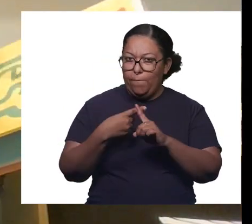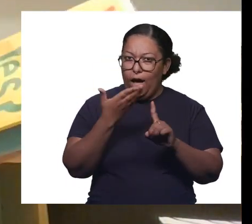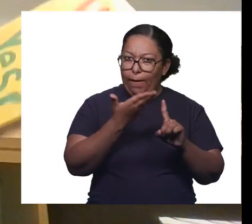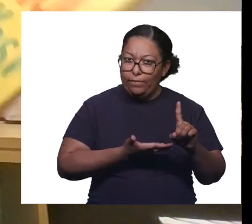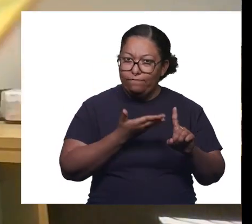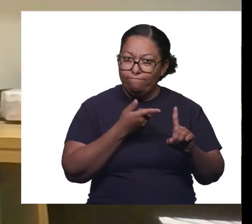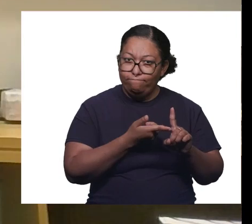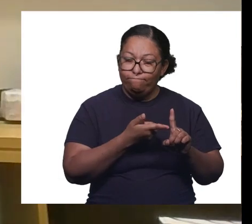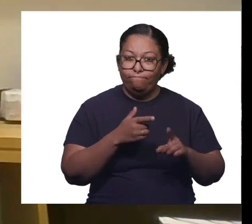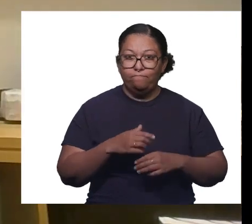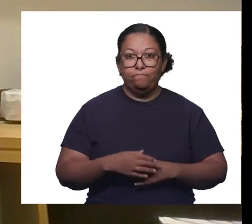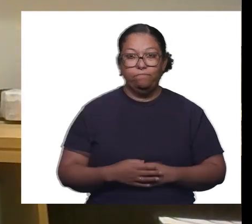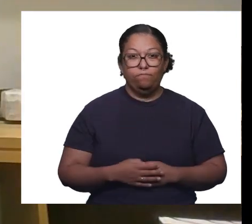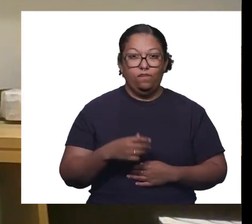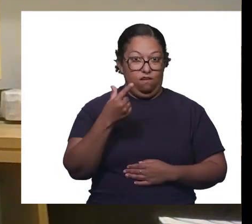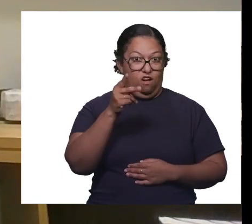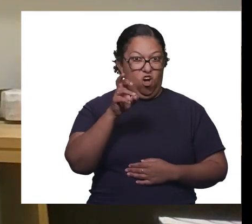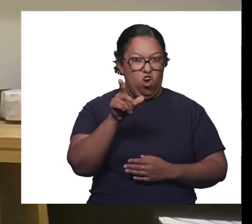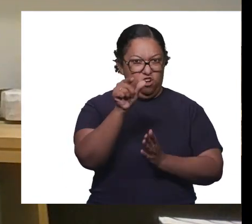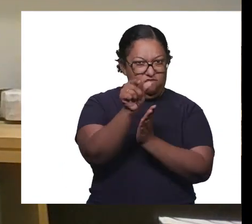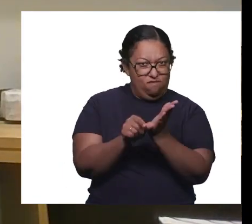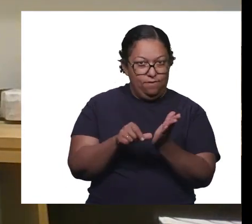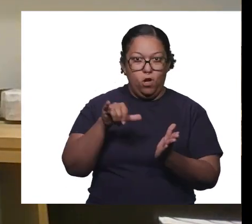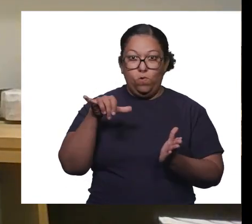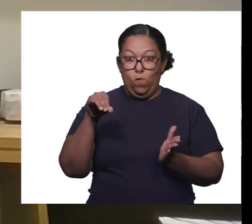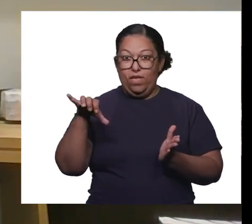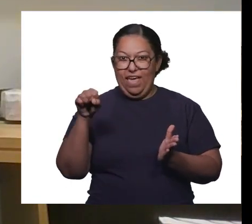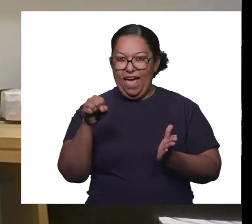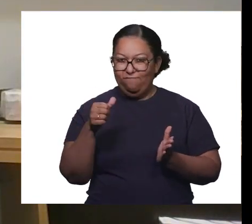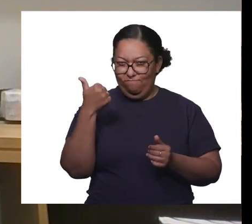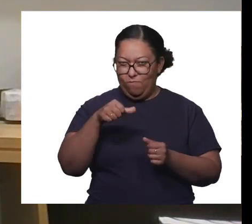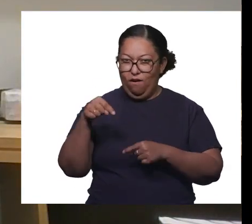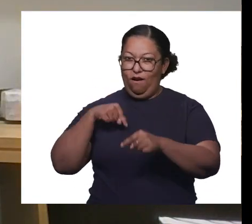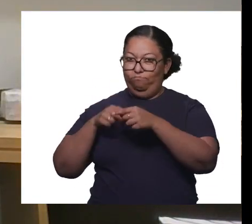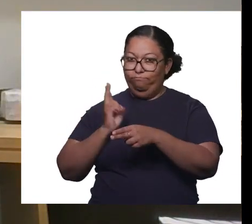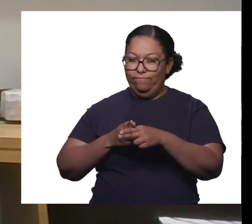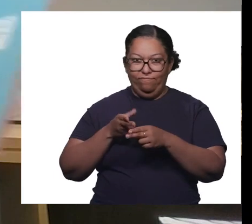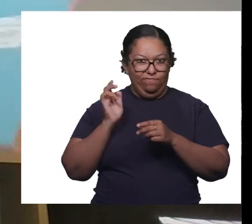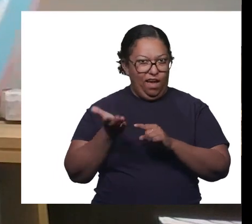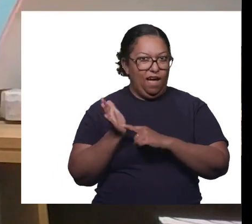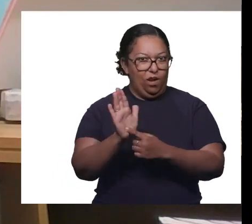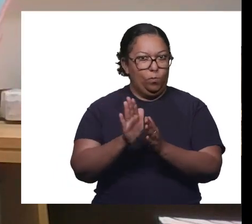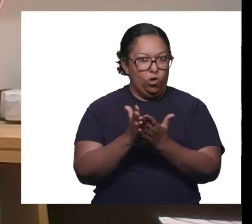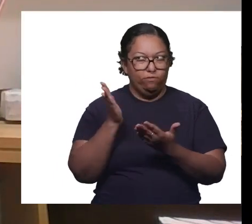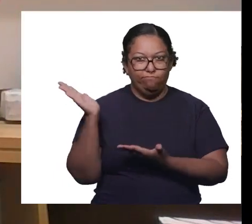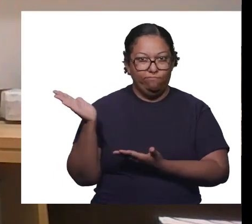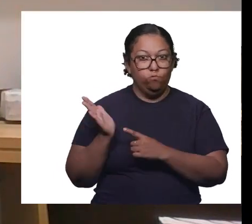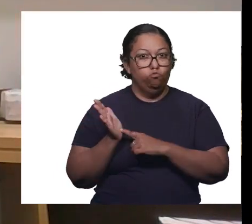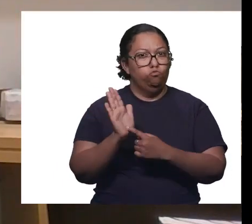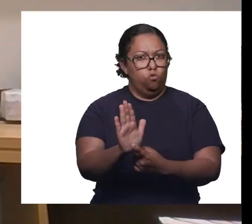Gutter. Yo, yes, we talked about that video. Here's the book. I'll just quickly show you.